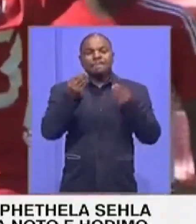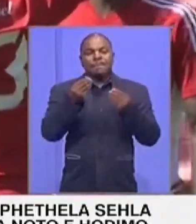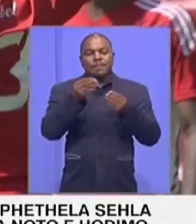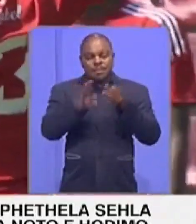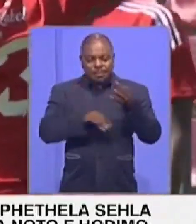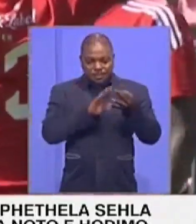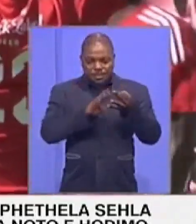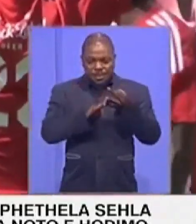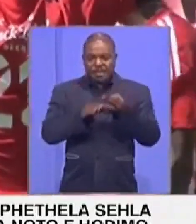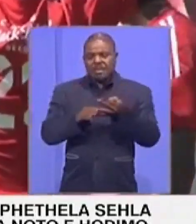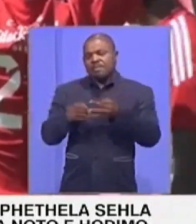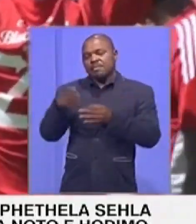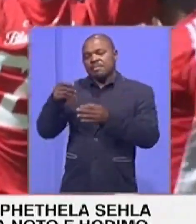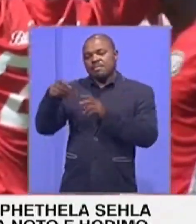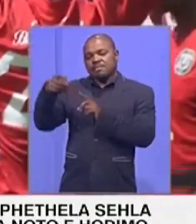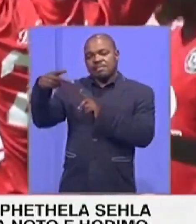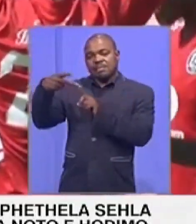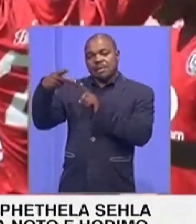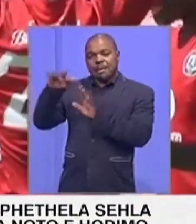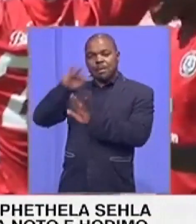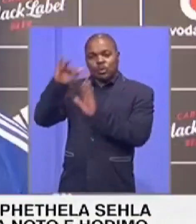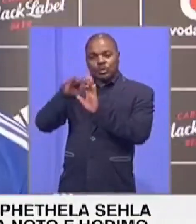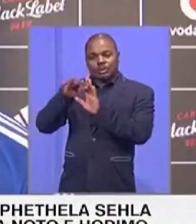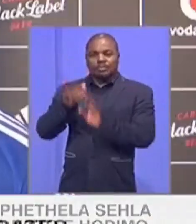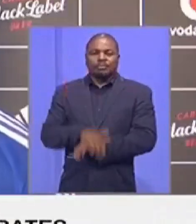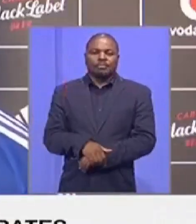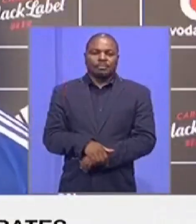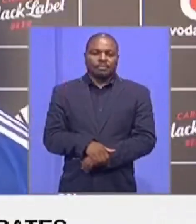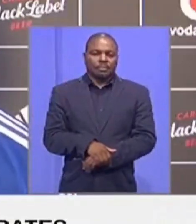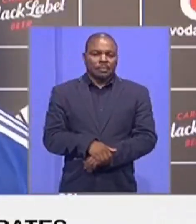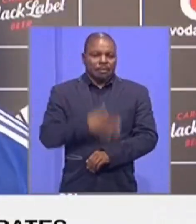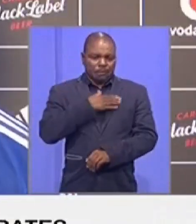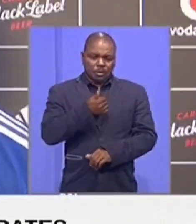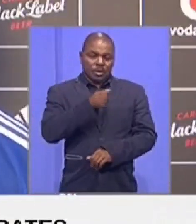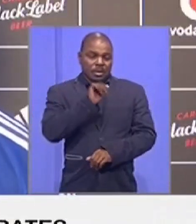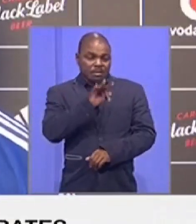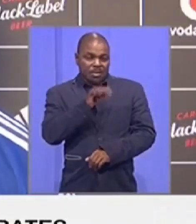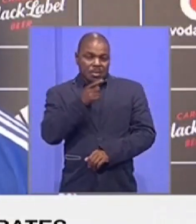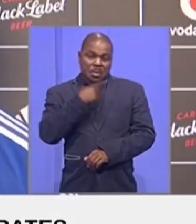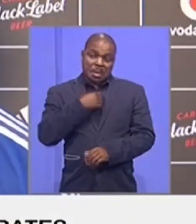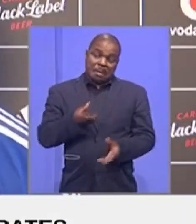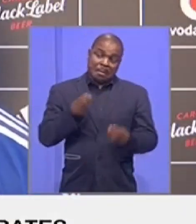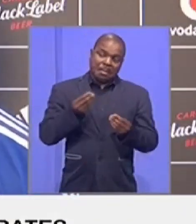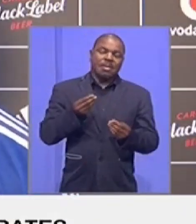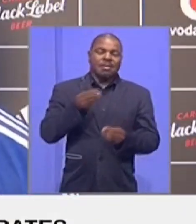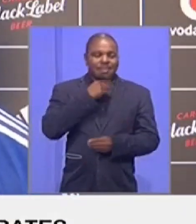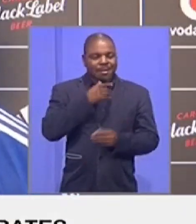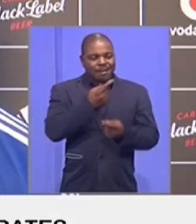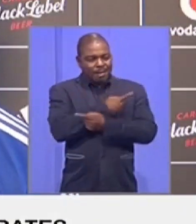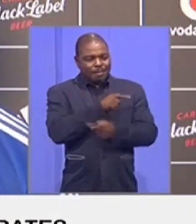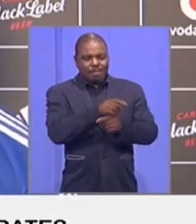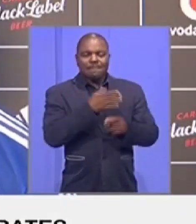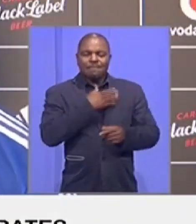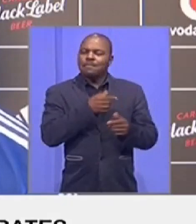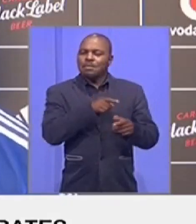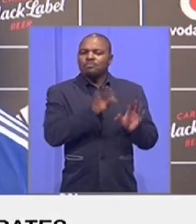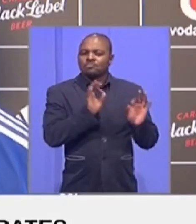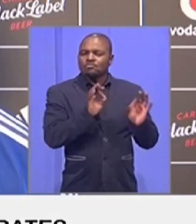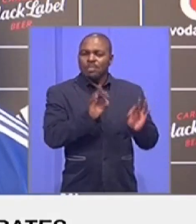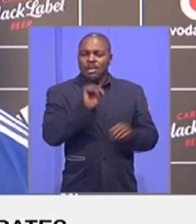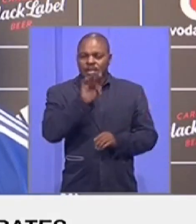fetše maemong a bobedi. It will feel nice, it will feel great. It will be something very good for the football club